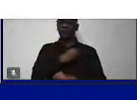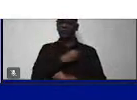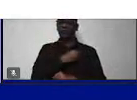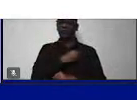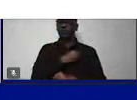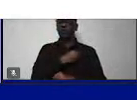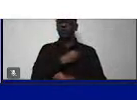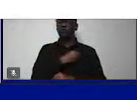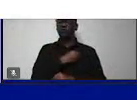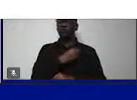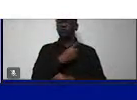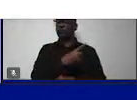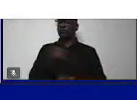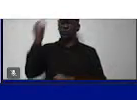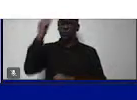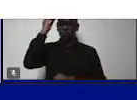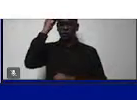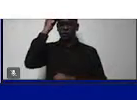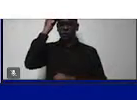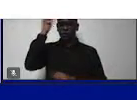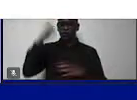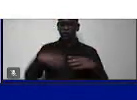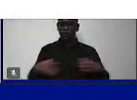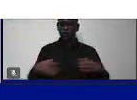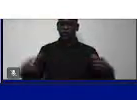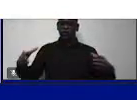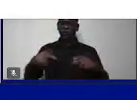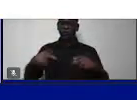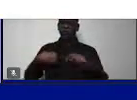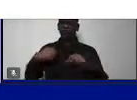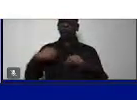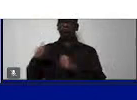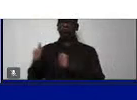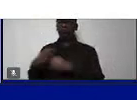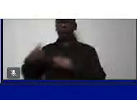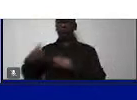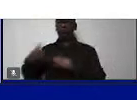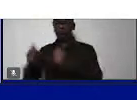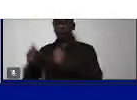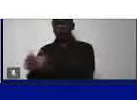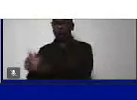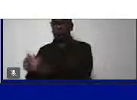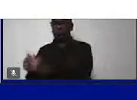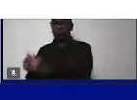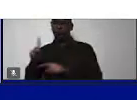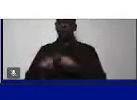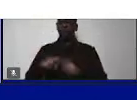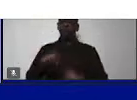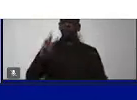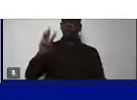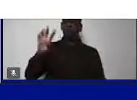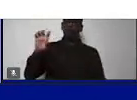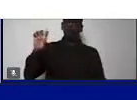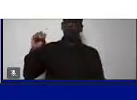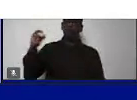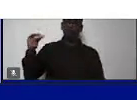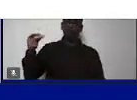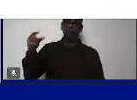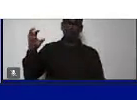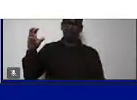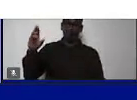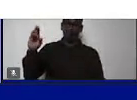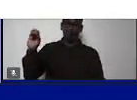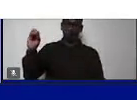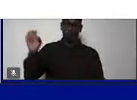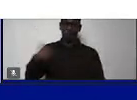to all the members actually of the committee, and also my colleagues actually at Economic Development and WestGrow. I am going to be